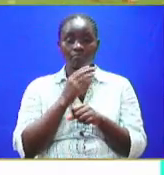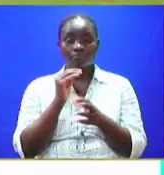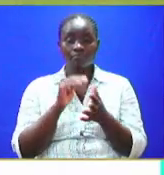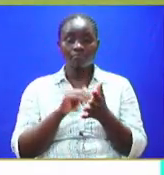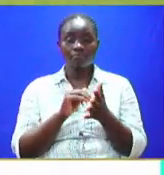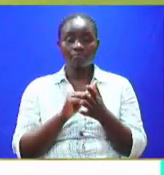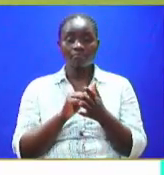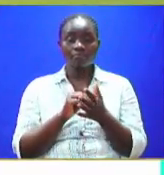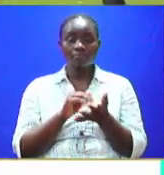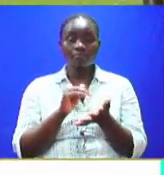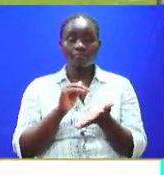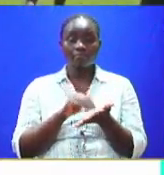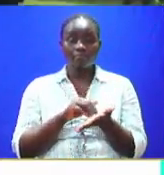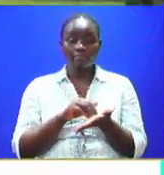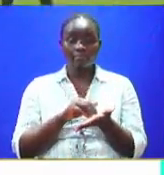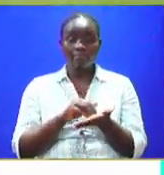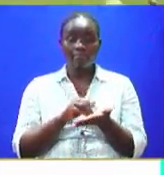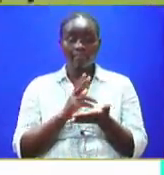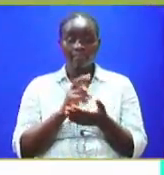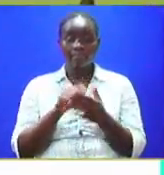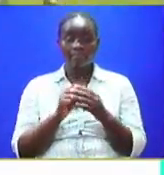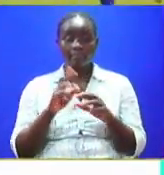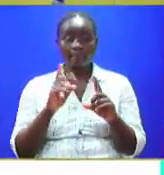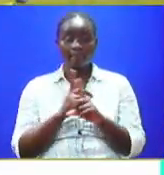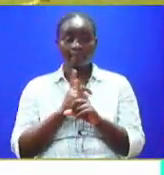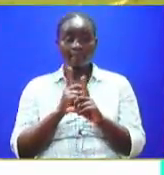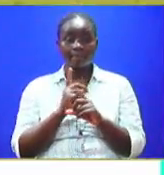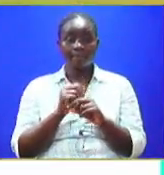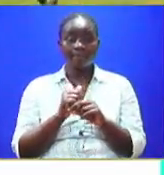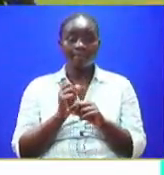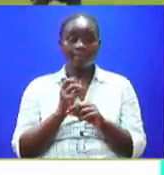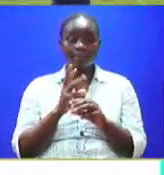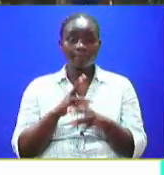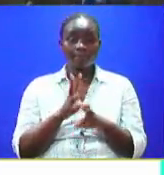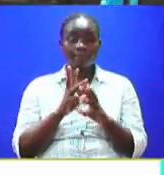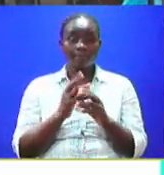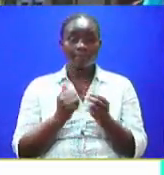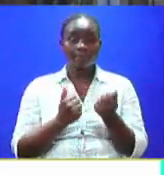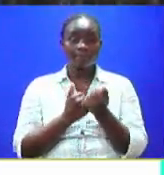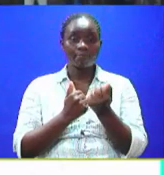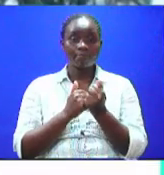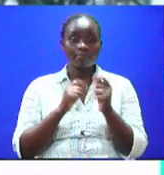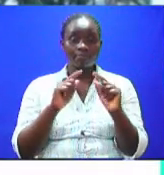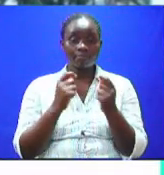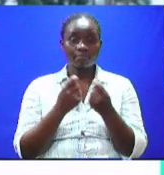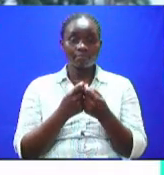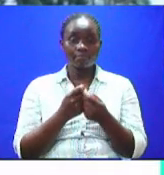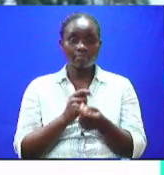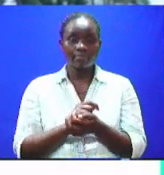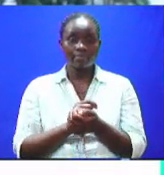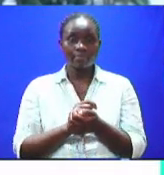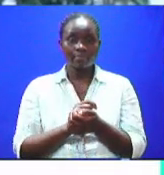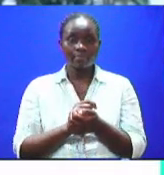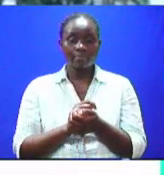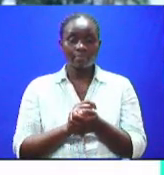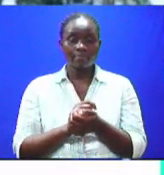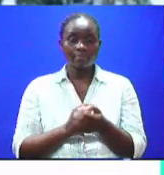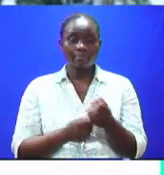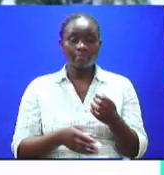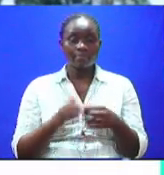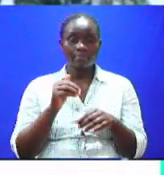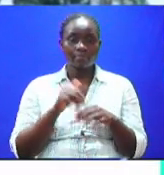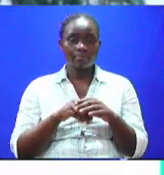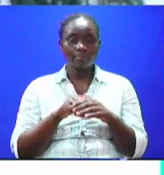yoni gali ira yogo tia koriya babwatani au au nenchere ye mo yogo sira chitim chienko yo. Kero toko chio koro wacho yobo now we are